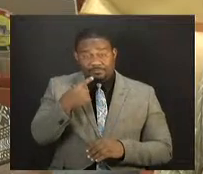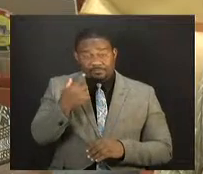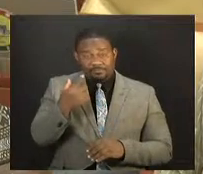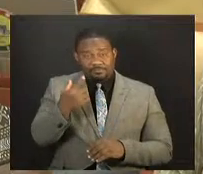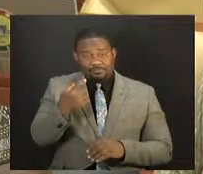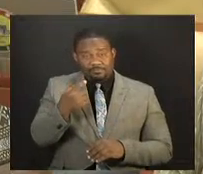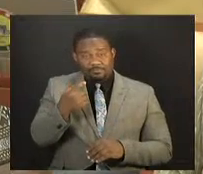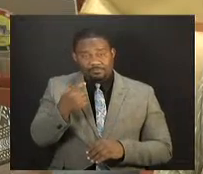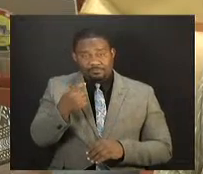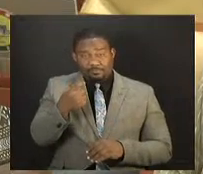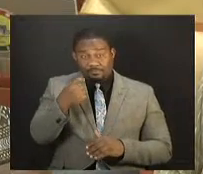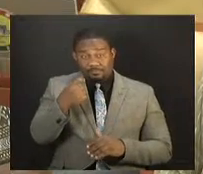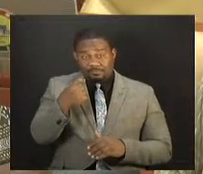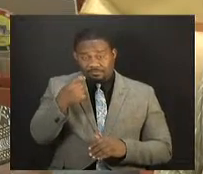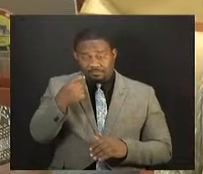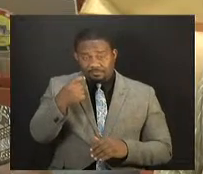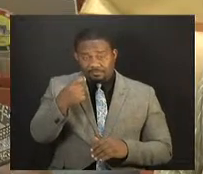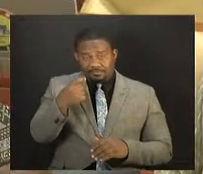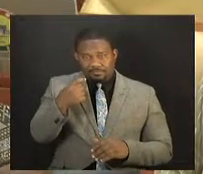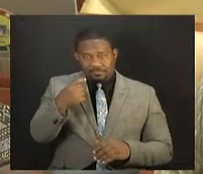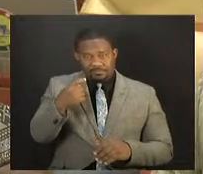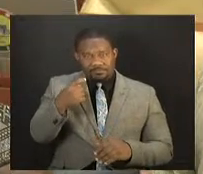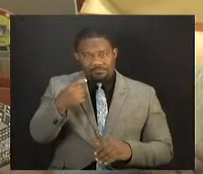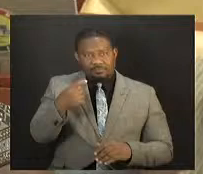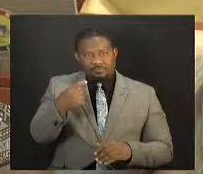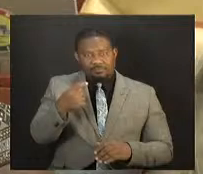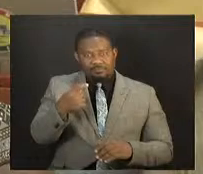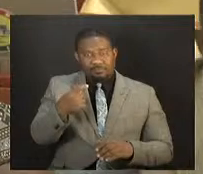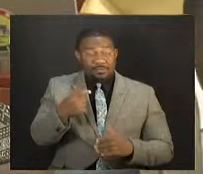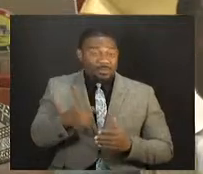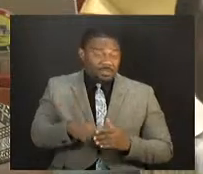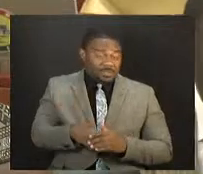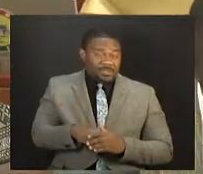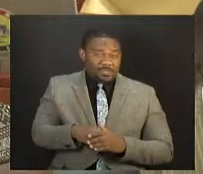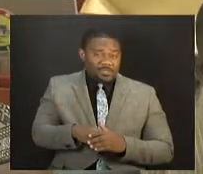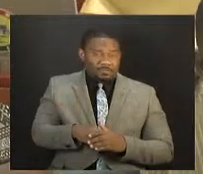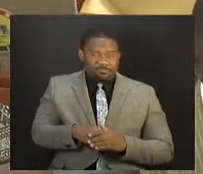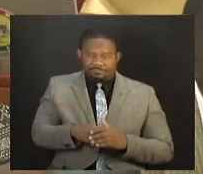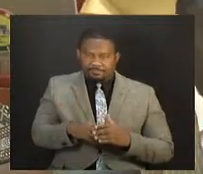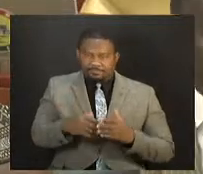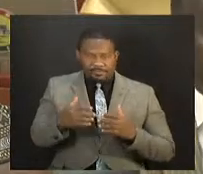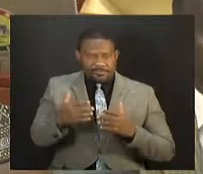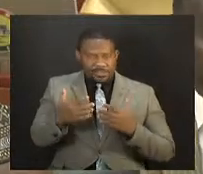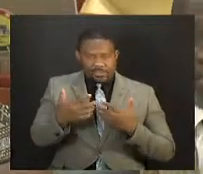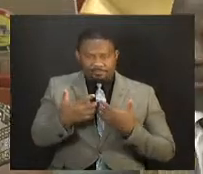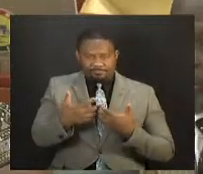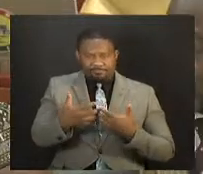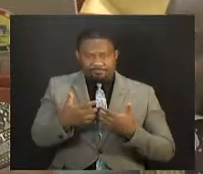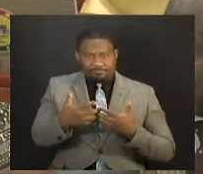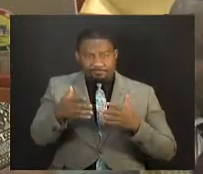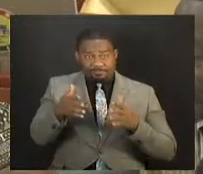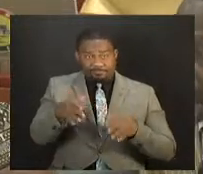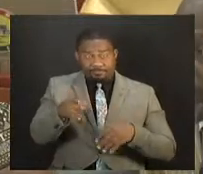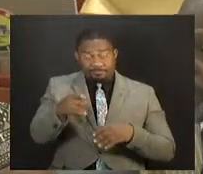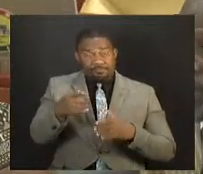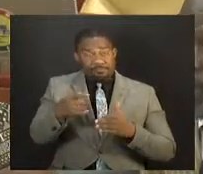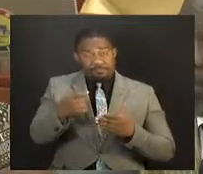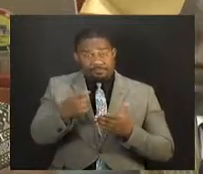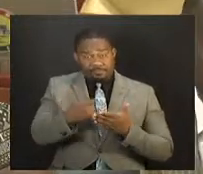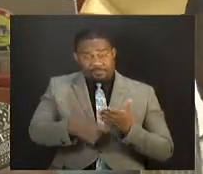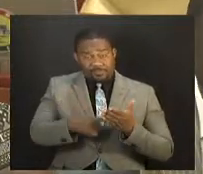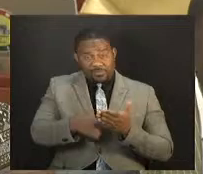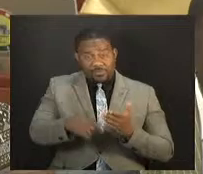estimated contract sum, or the engineer's estimate, put the contract at $100